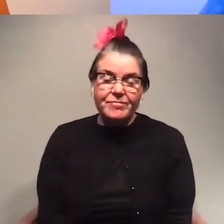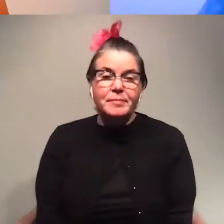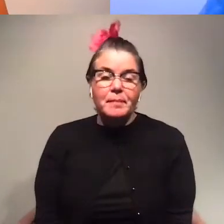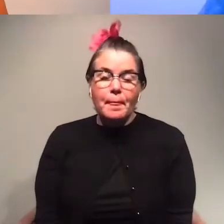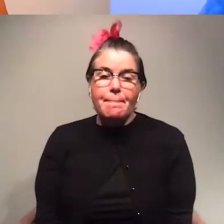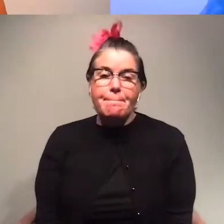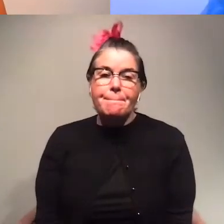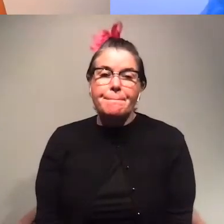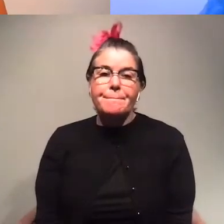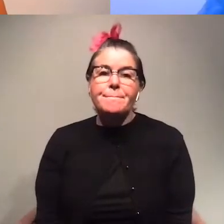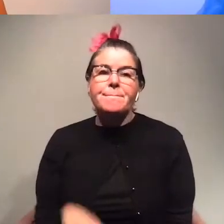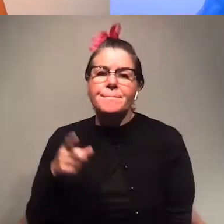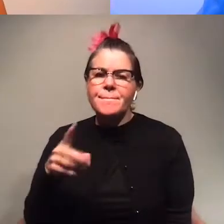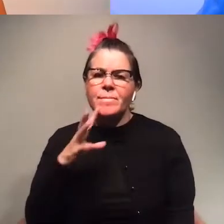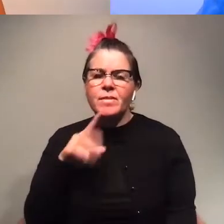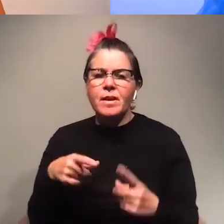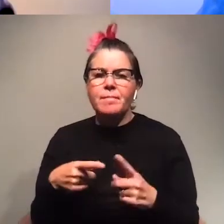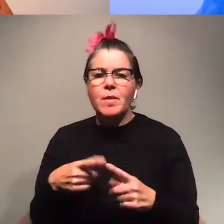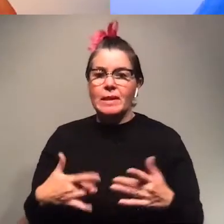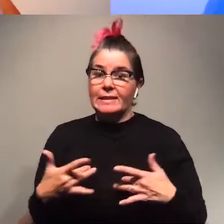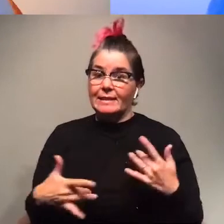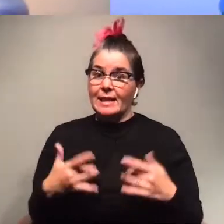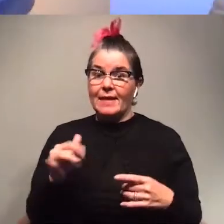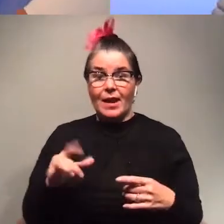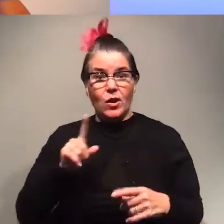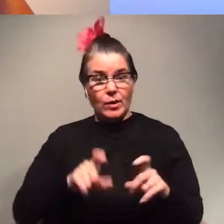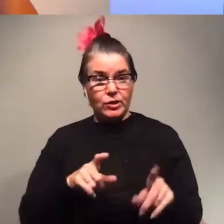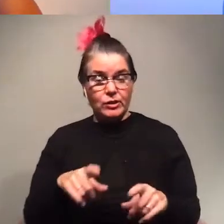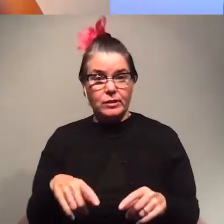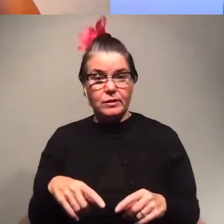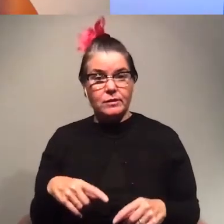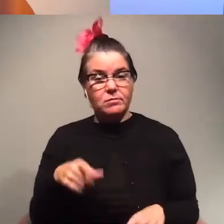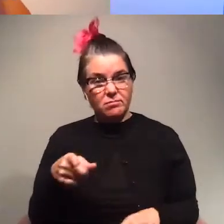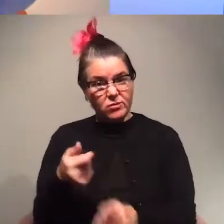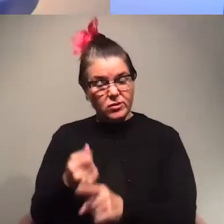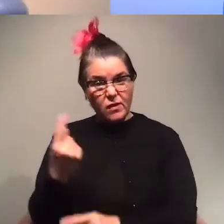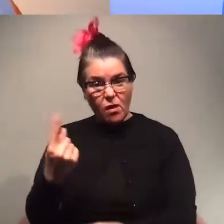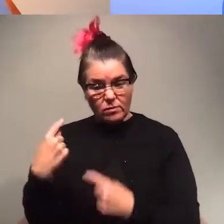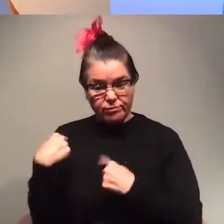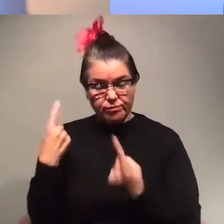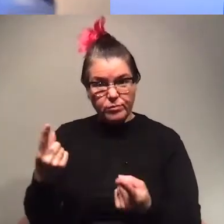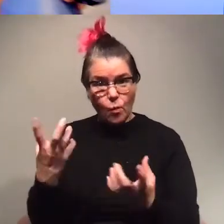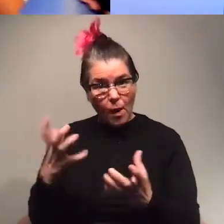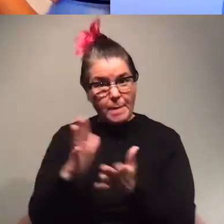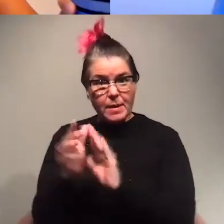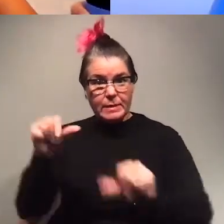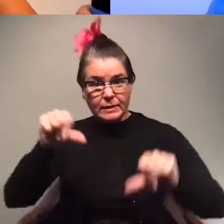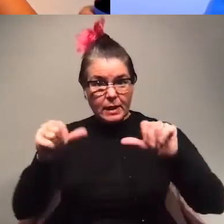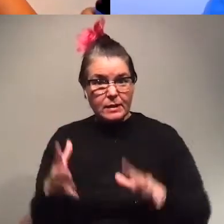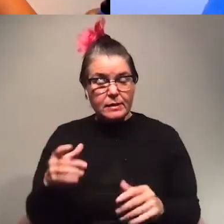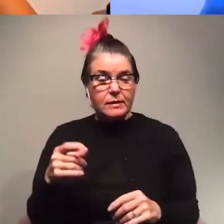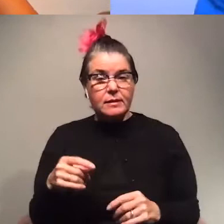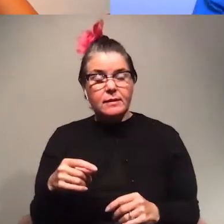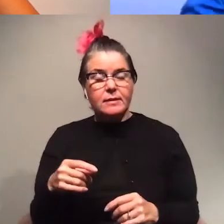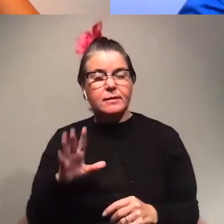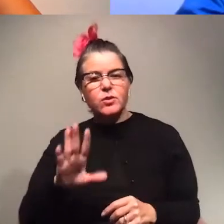So basically you were talking about like being excited about that question. Have you kind of always been interested in being a scientist, and like kind of what was